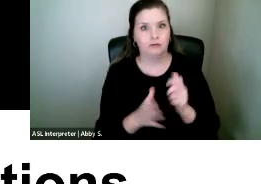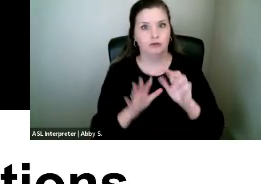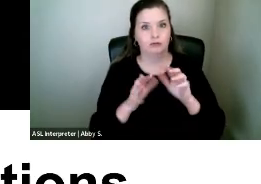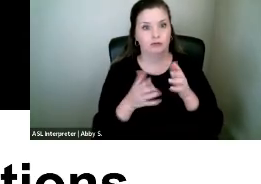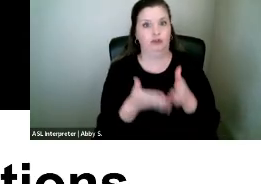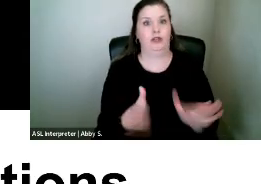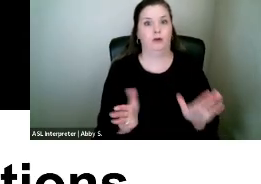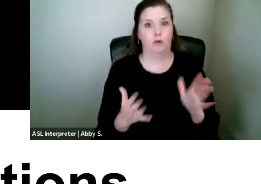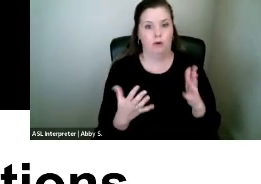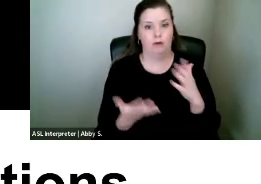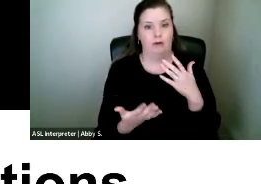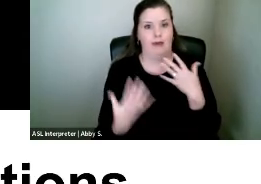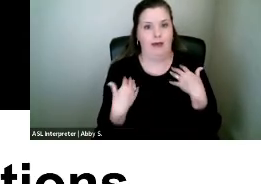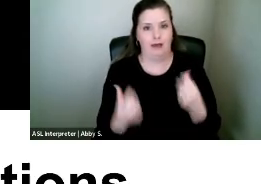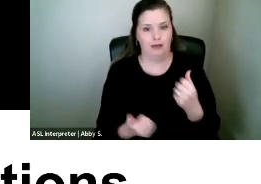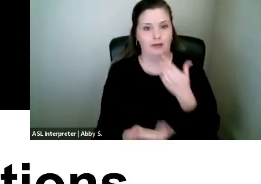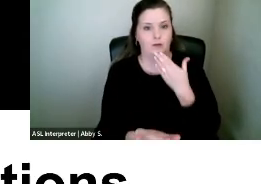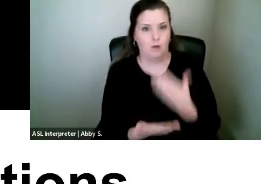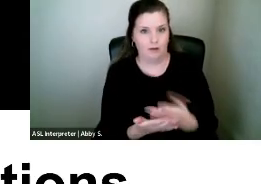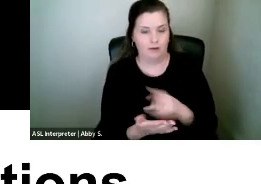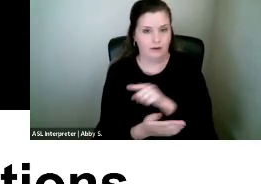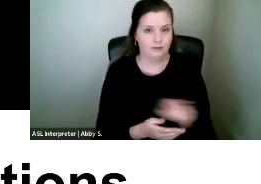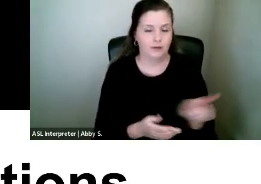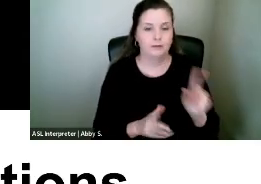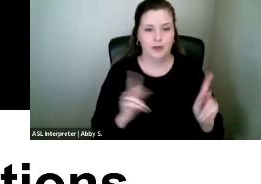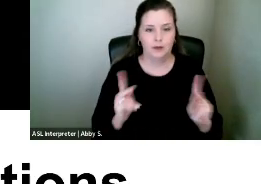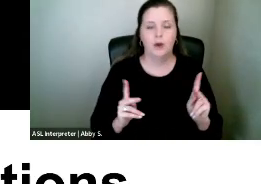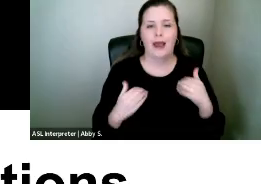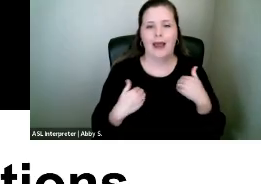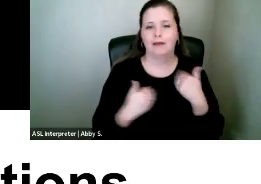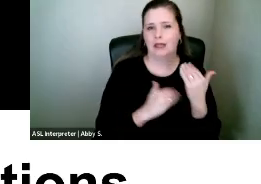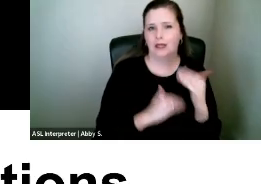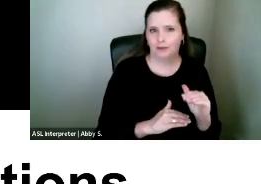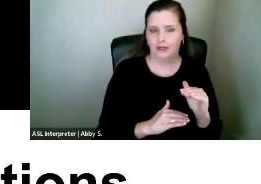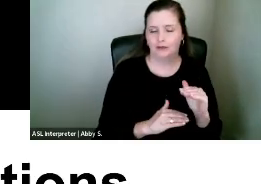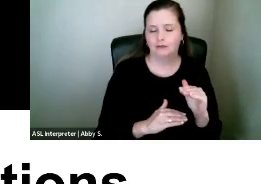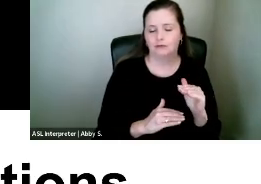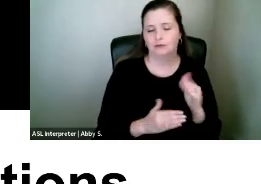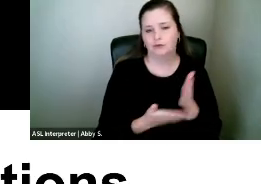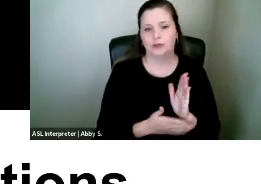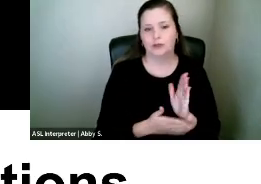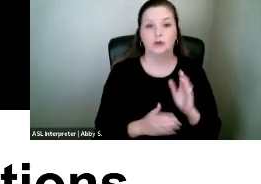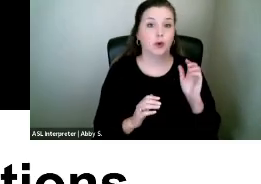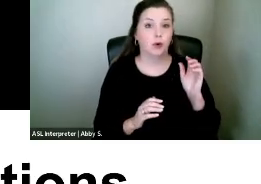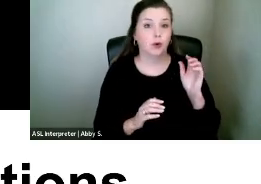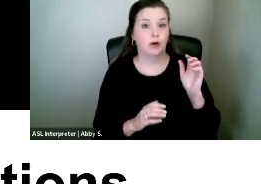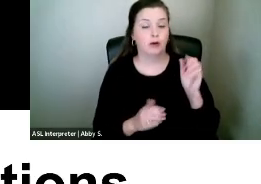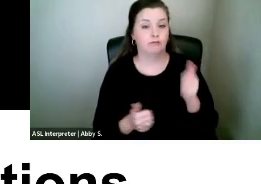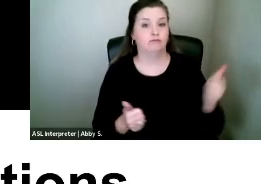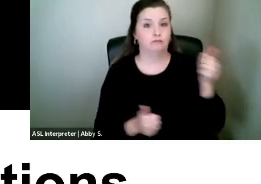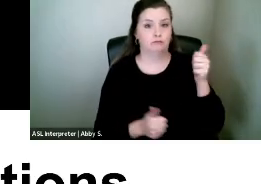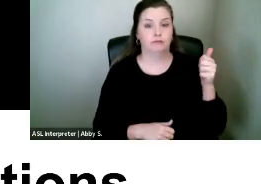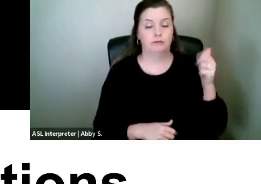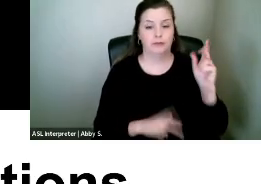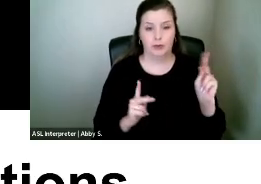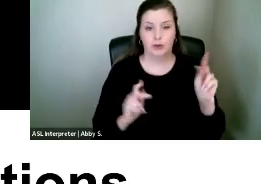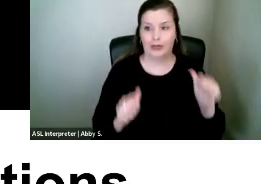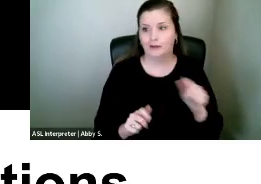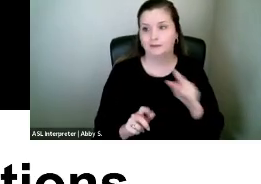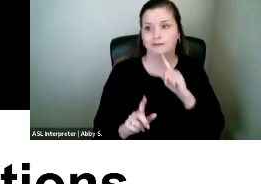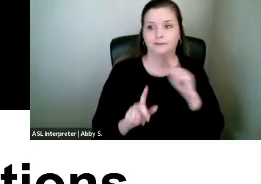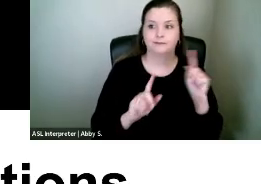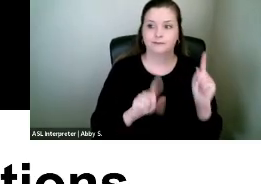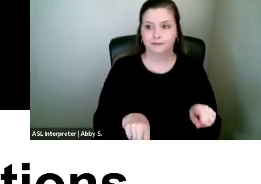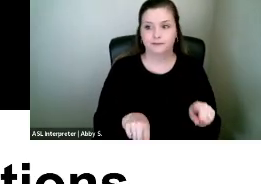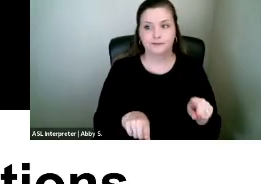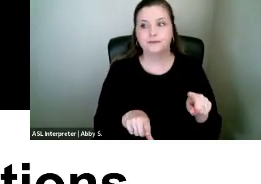and liberties are limited. So officials can enforce curfews or restrict travel for safety, public health, and to